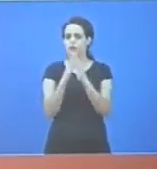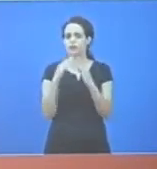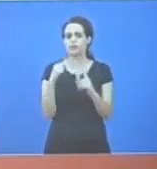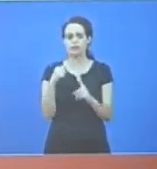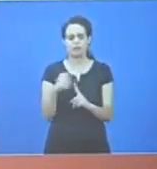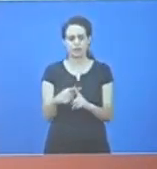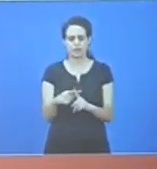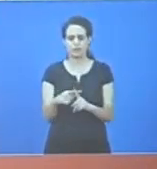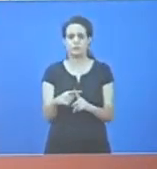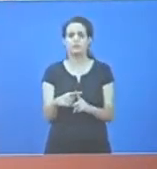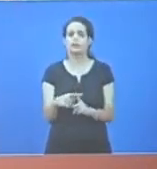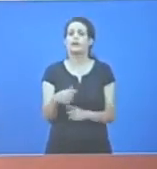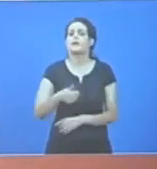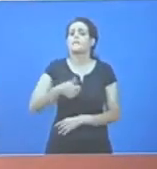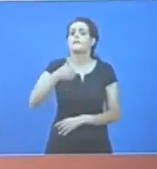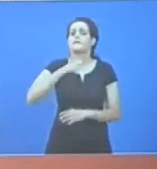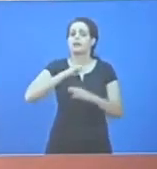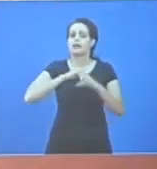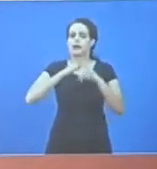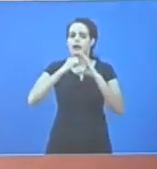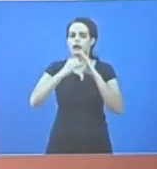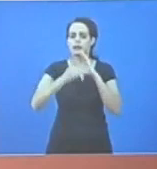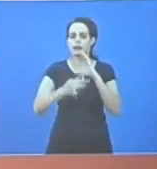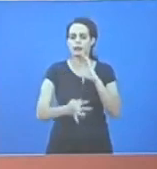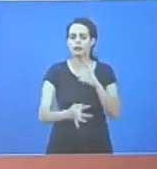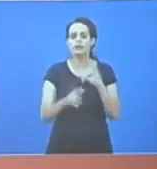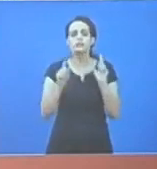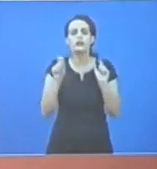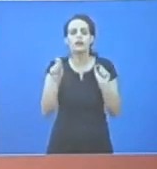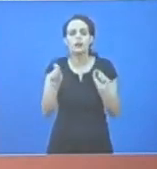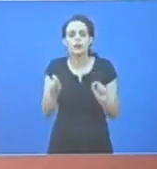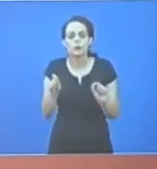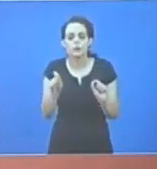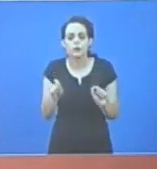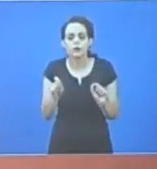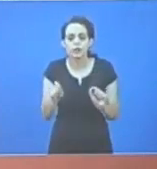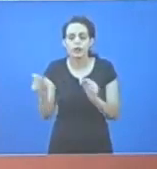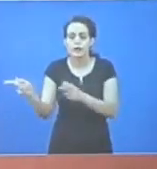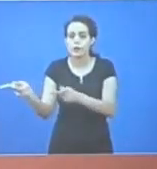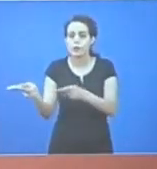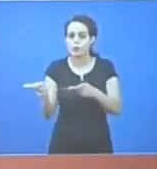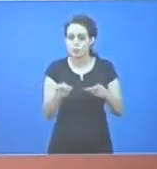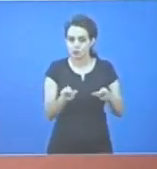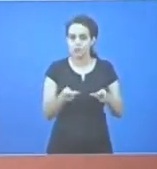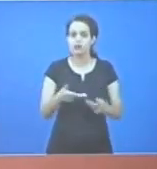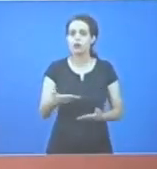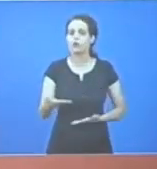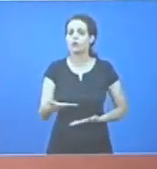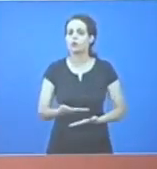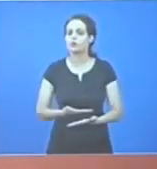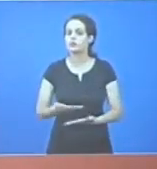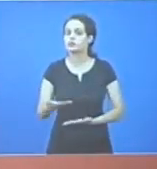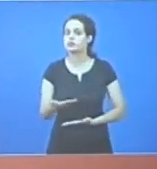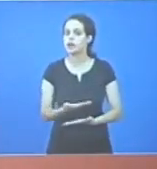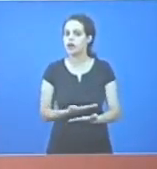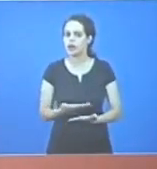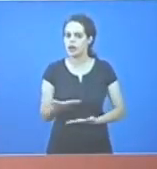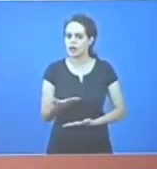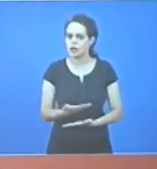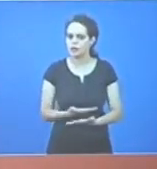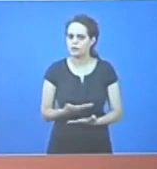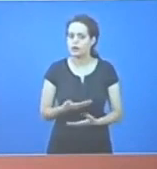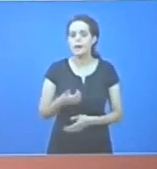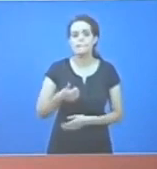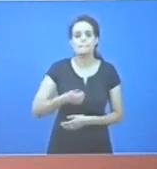church. And the first subject says, invite the